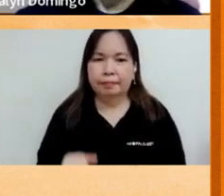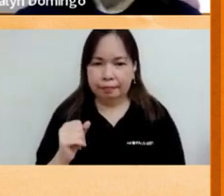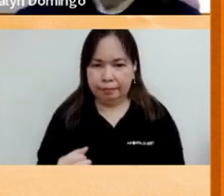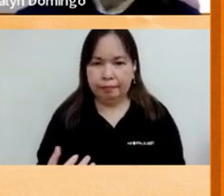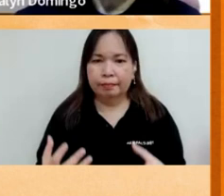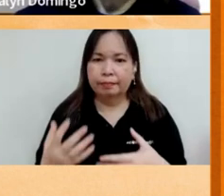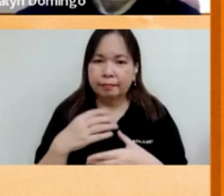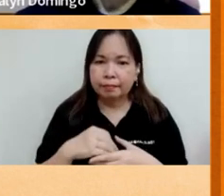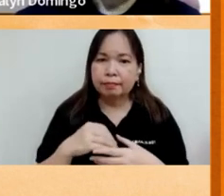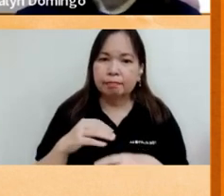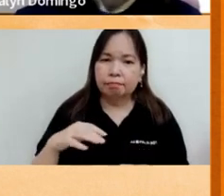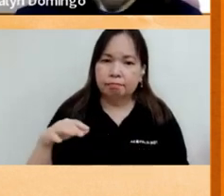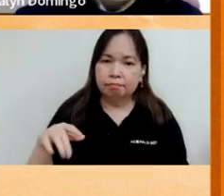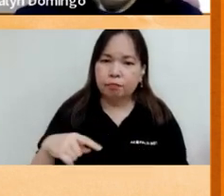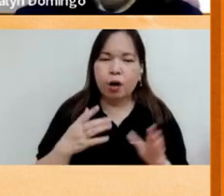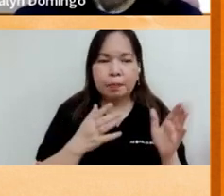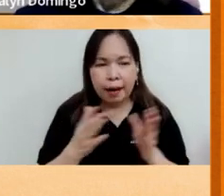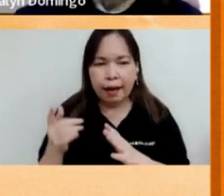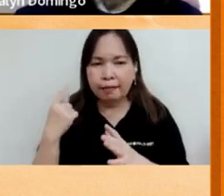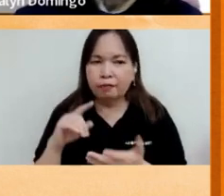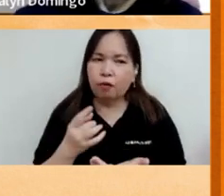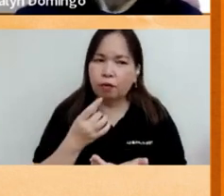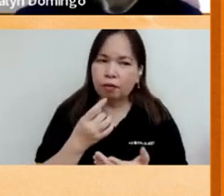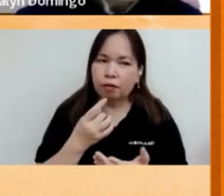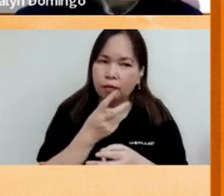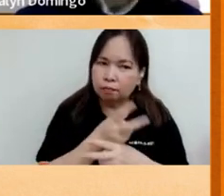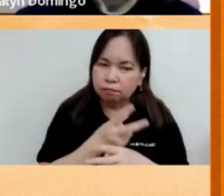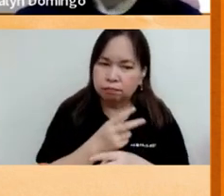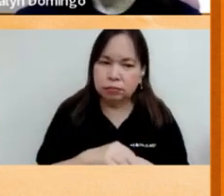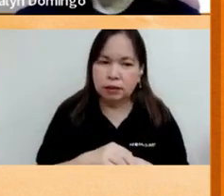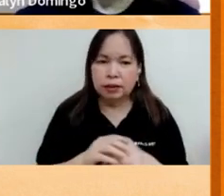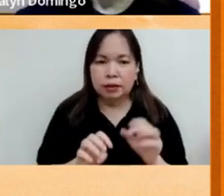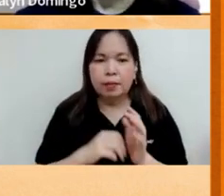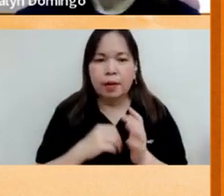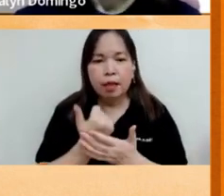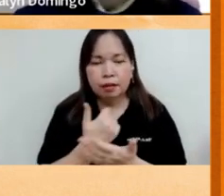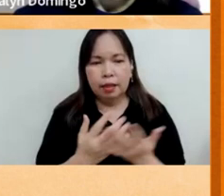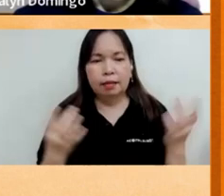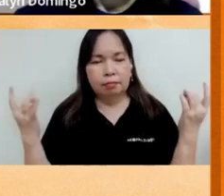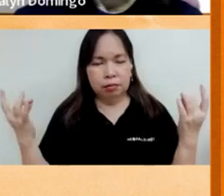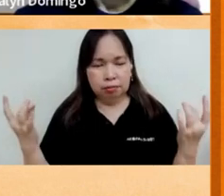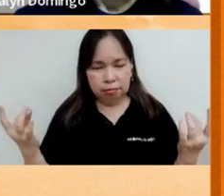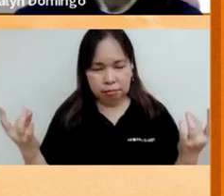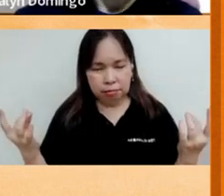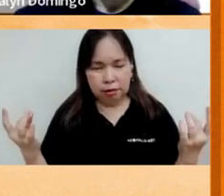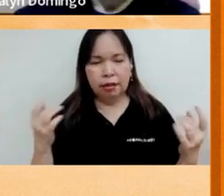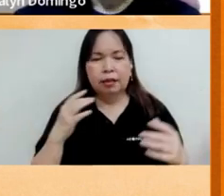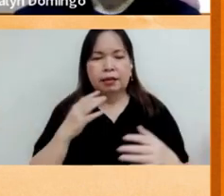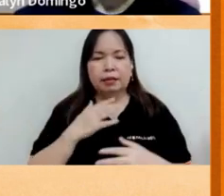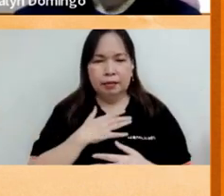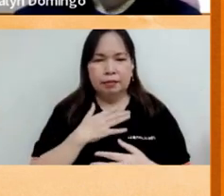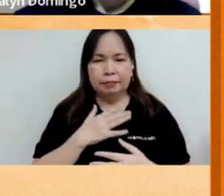child's overall treatment plan. Examples of these are yoga, breathing techniques, and